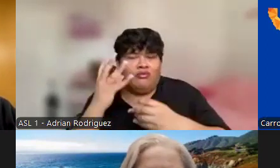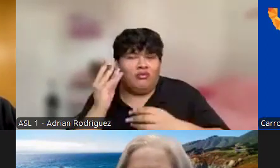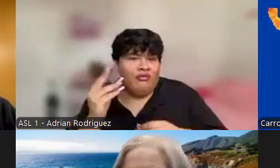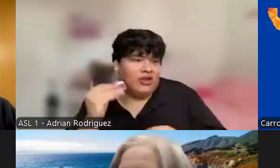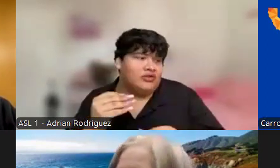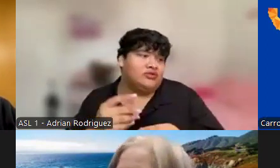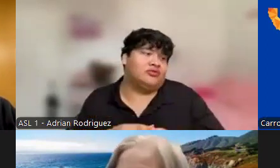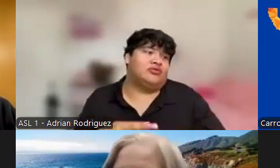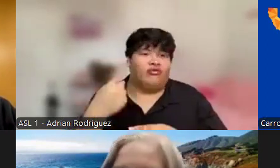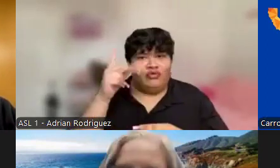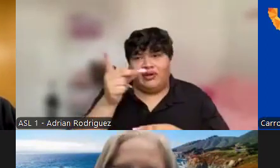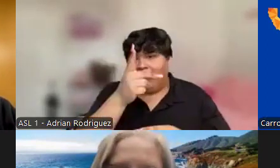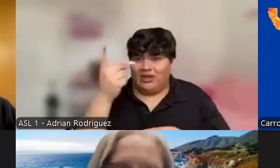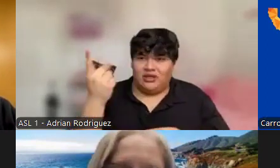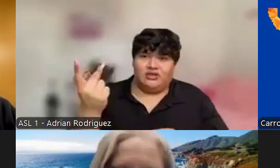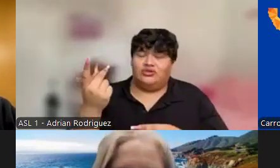geriatrics and dementia?